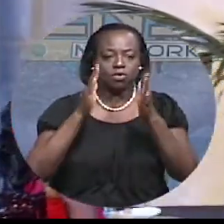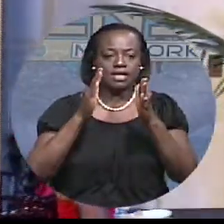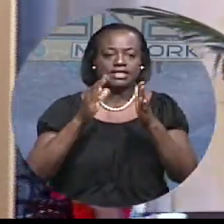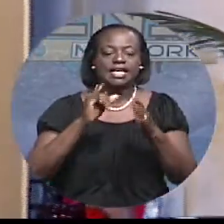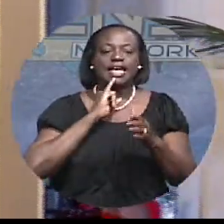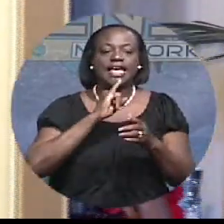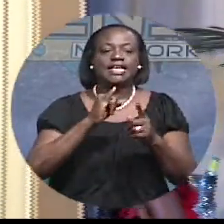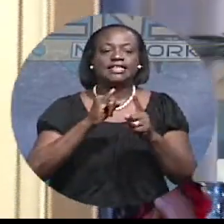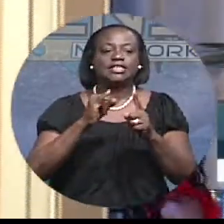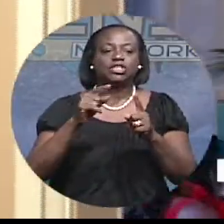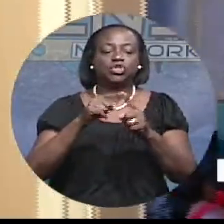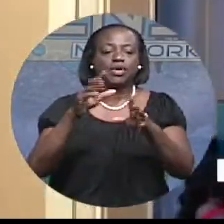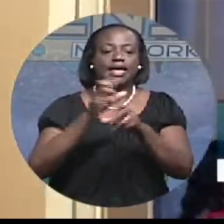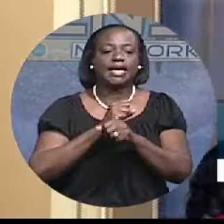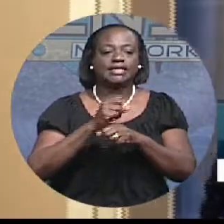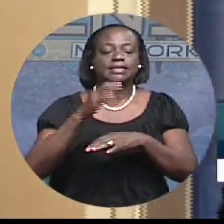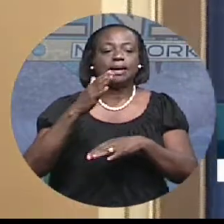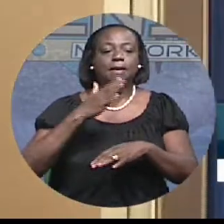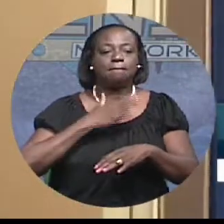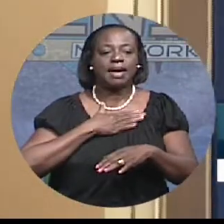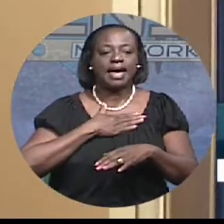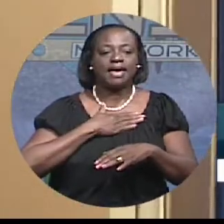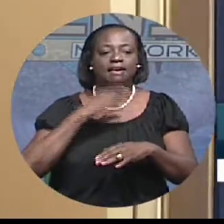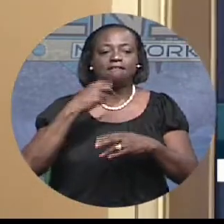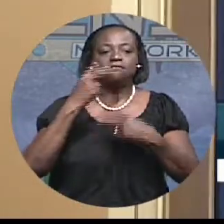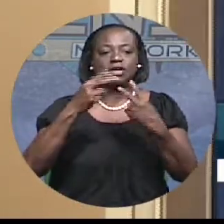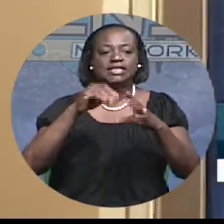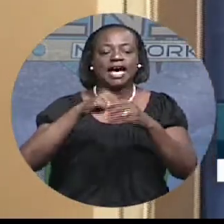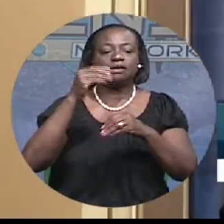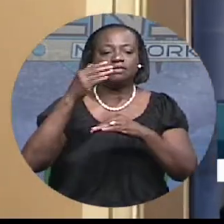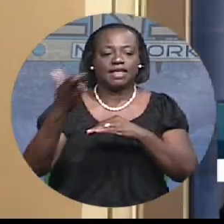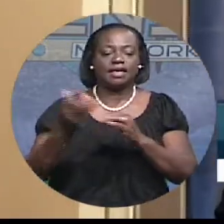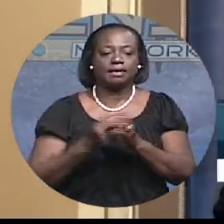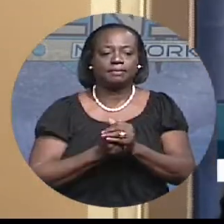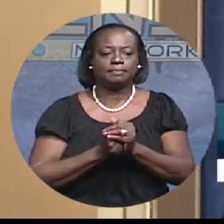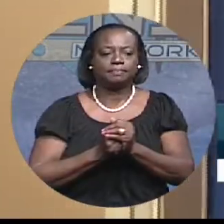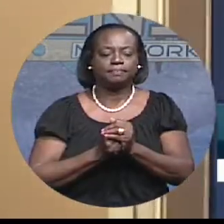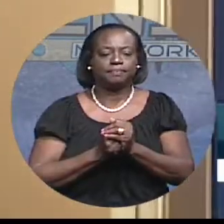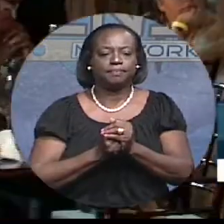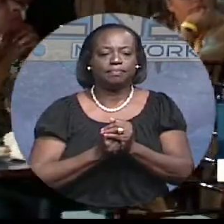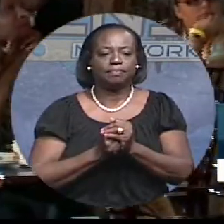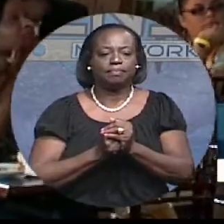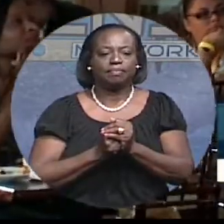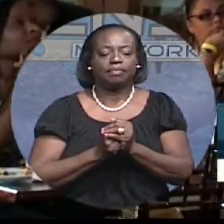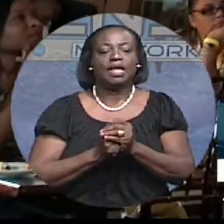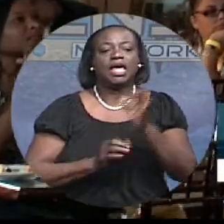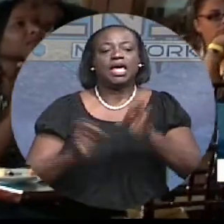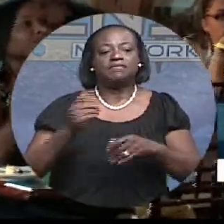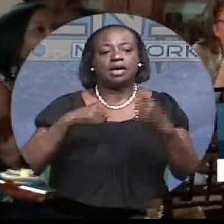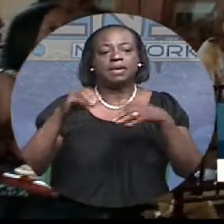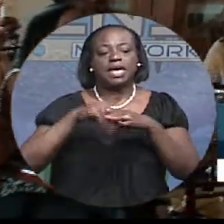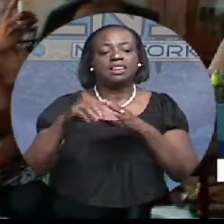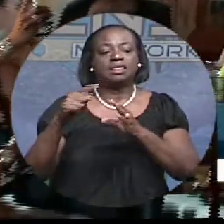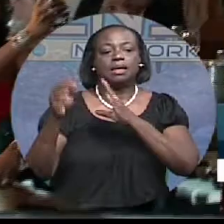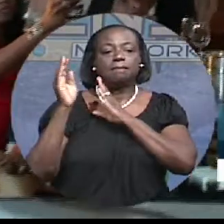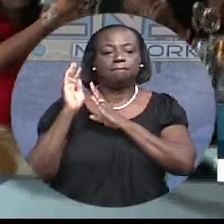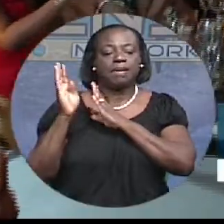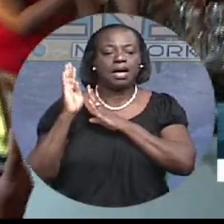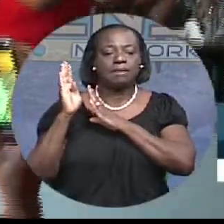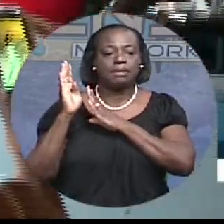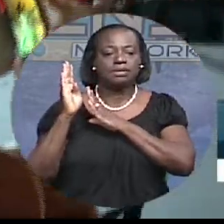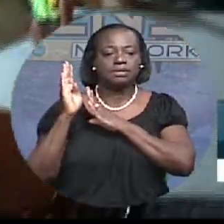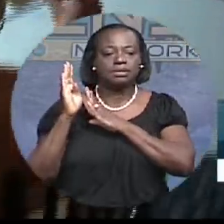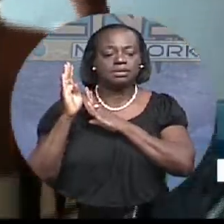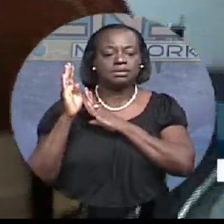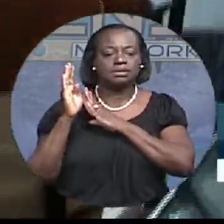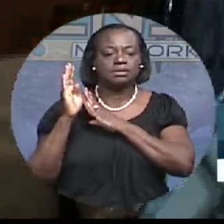get my platform out there. It's pageantry with a purpose, so it would not make sense if you were coming to Miss Bahamas for the glitz and the glam. It's to come